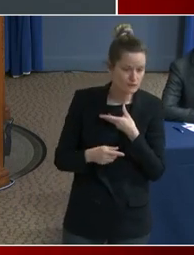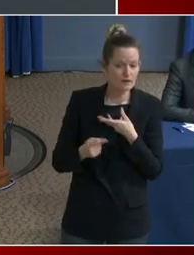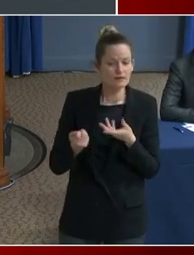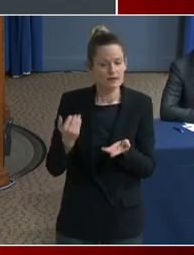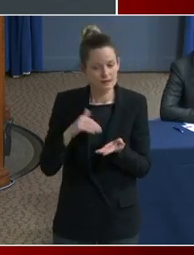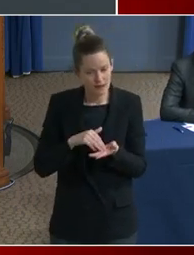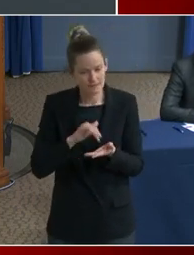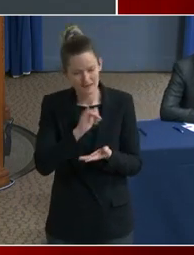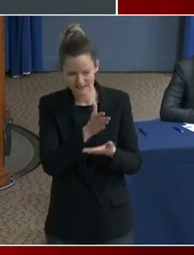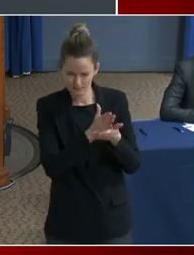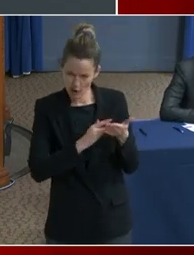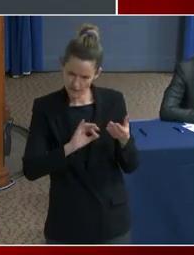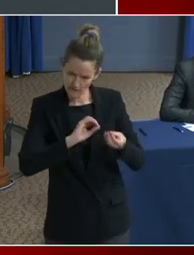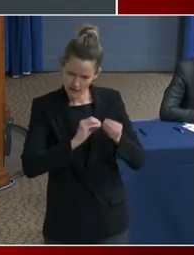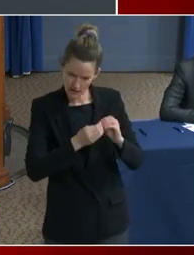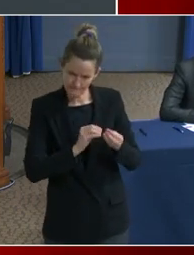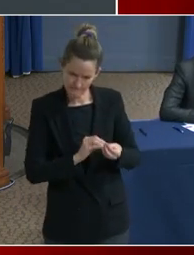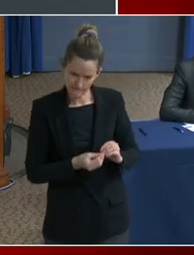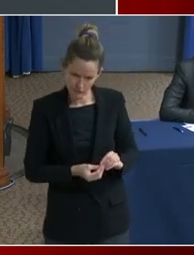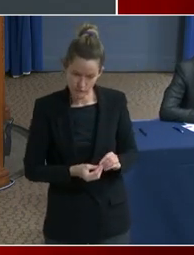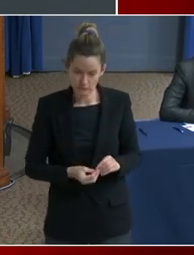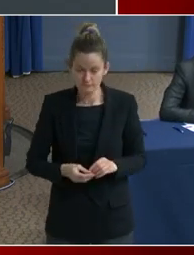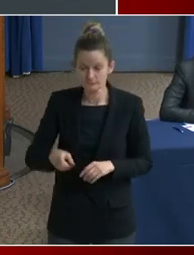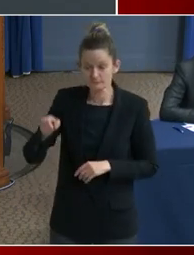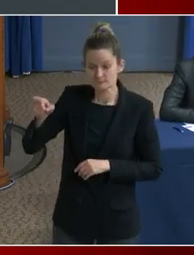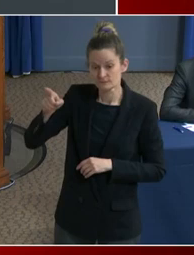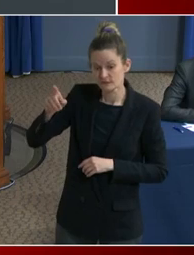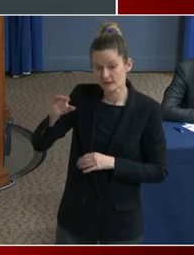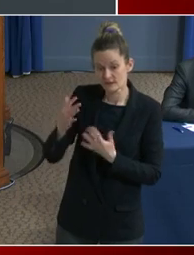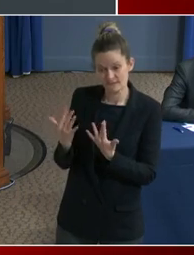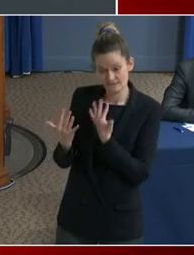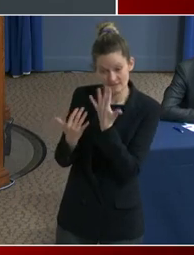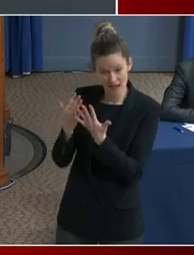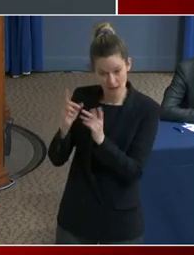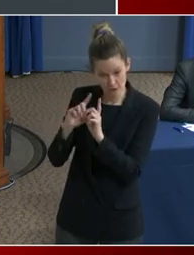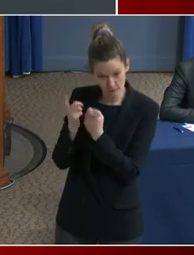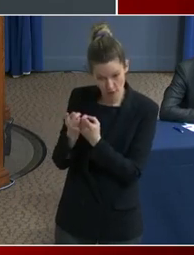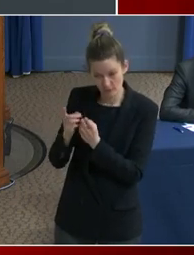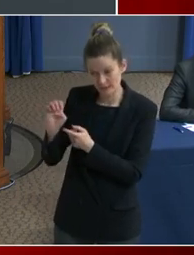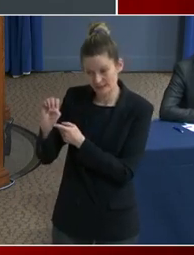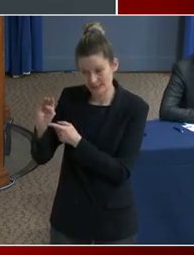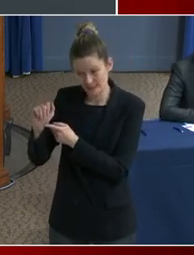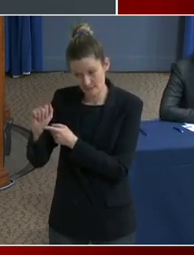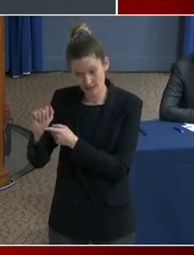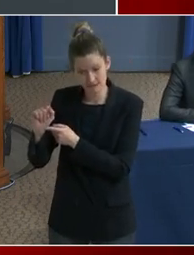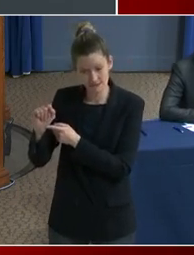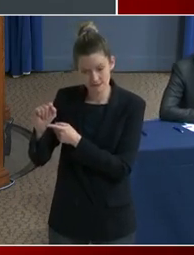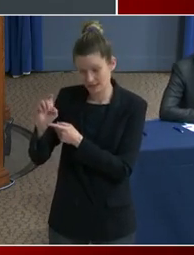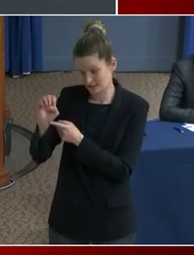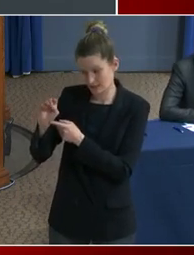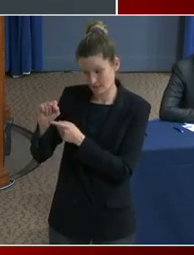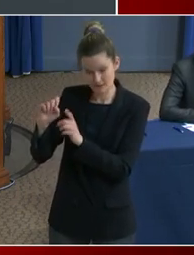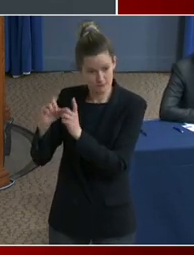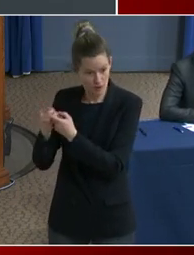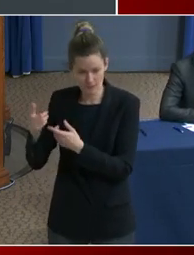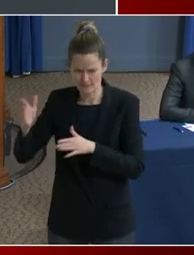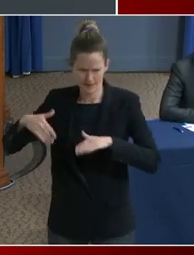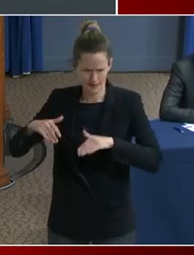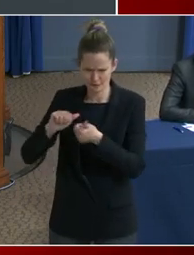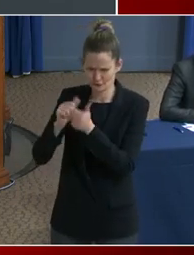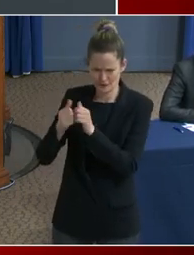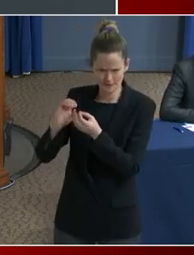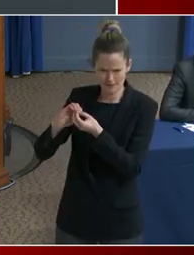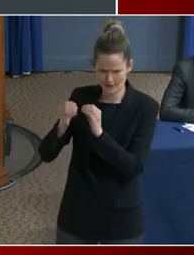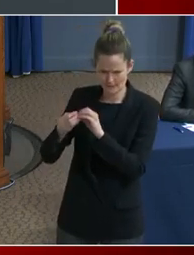The fire EMS numbers that I gave last time have not changed. So there are, I believe, 6 or 7 individuals